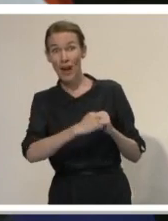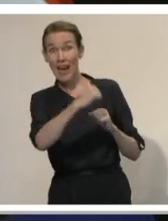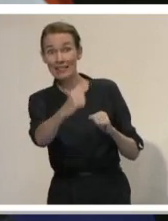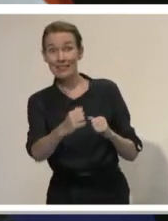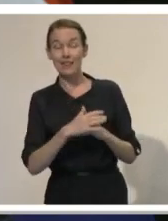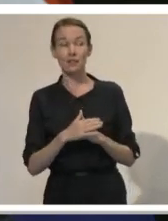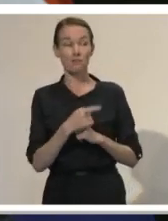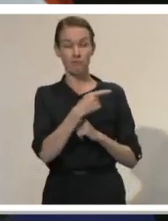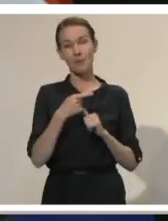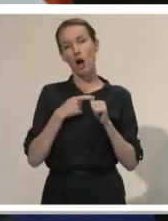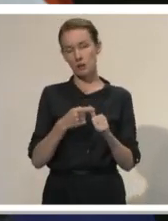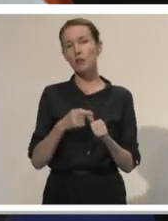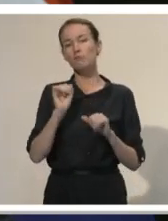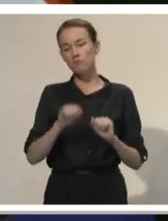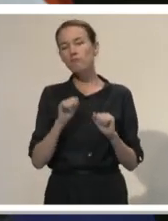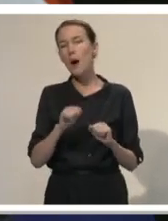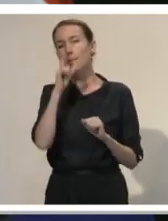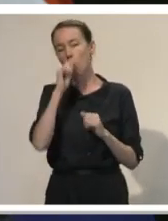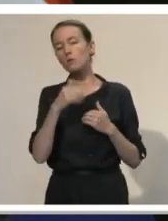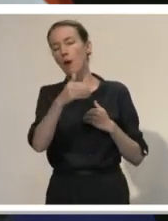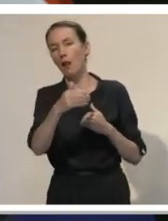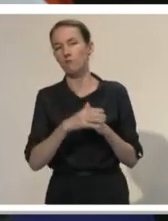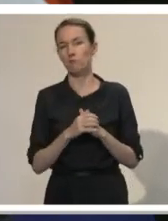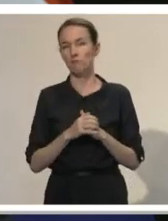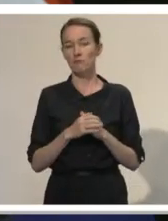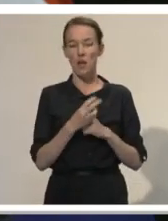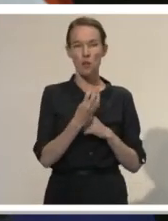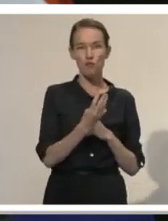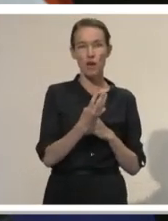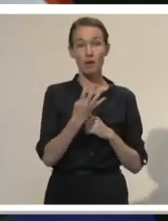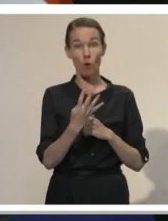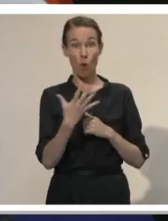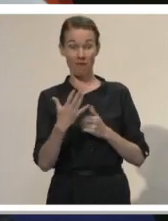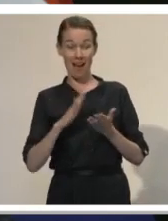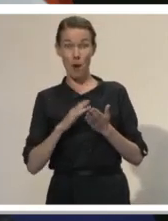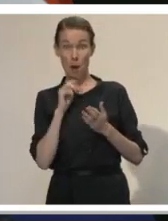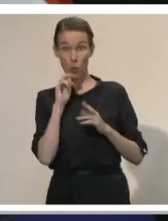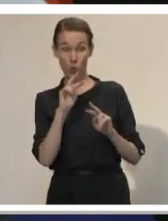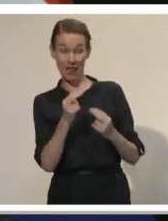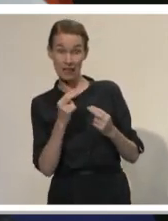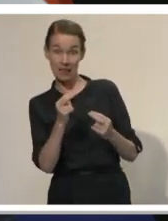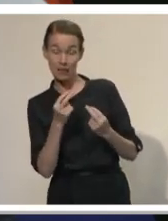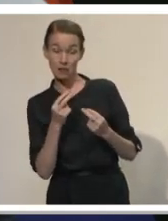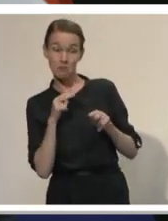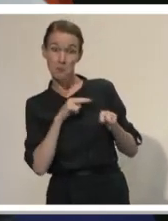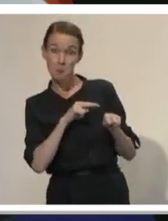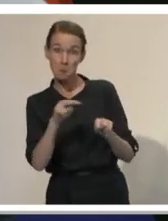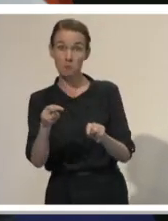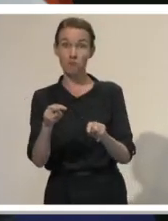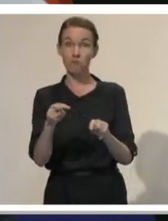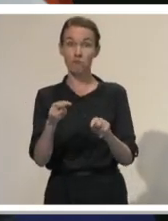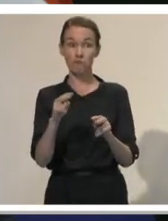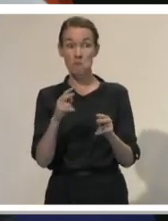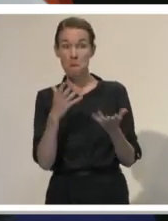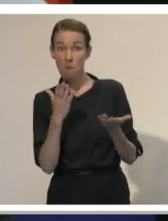situation for next 3, 4, 5 months and gather about that